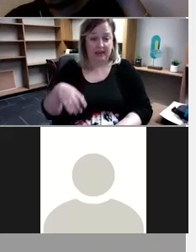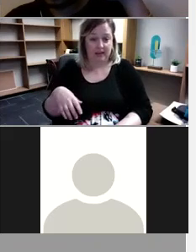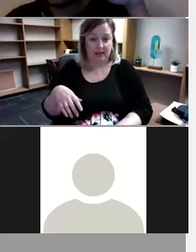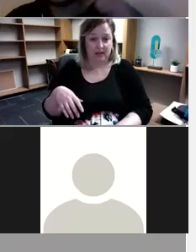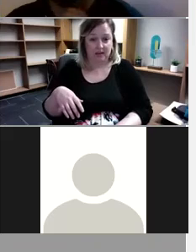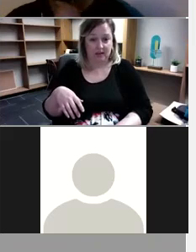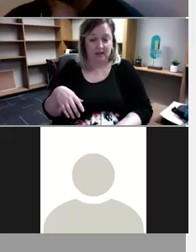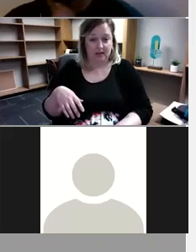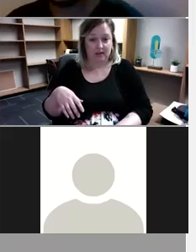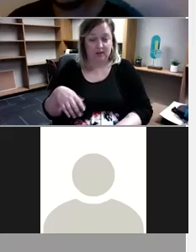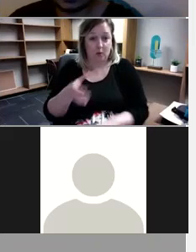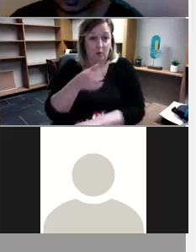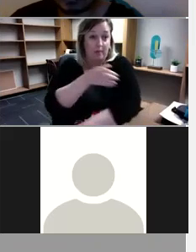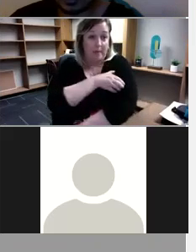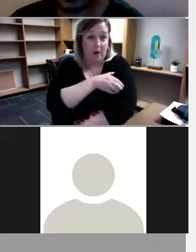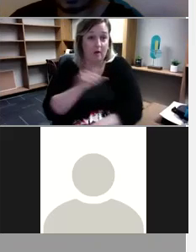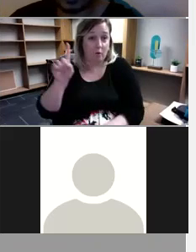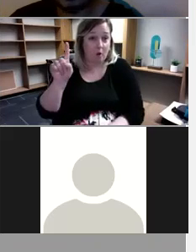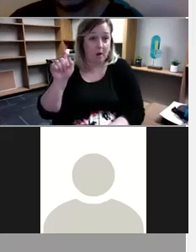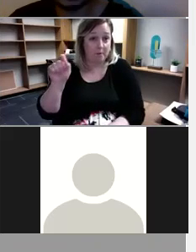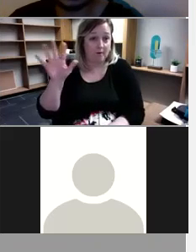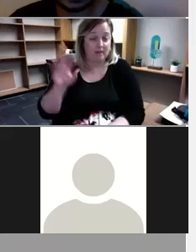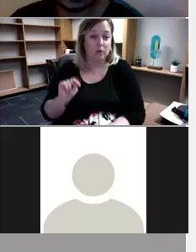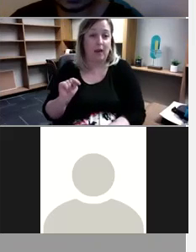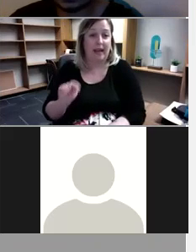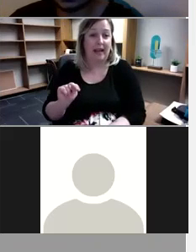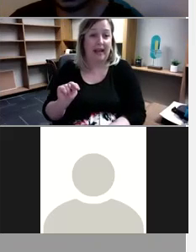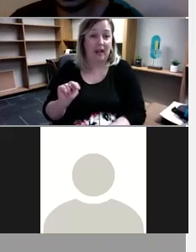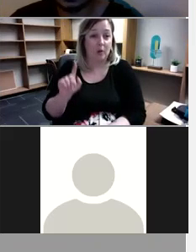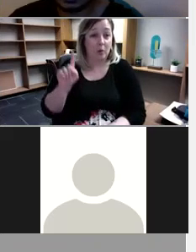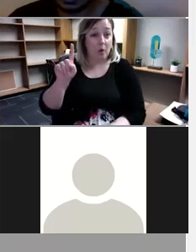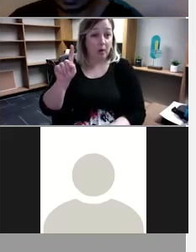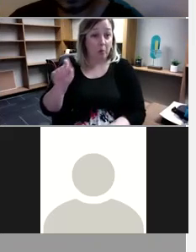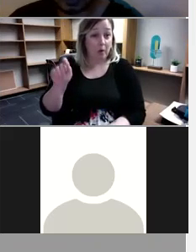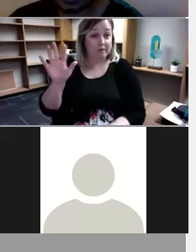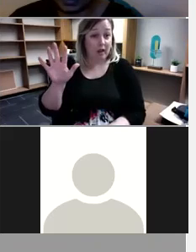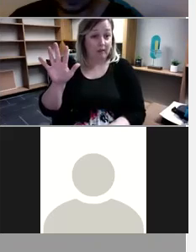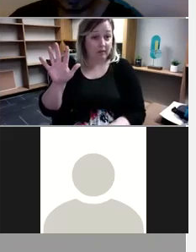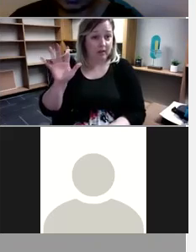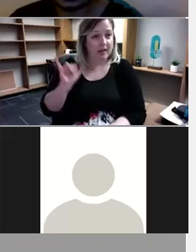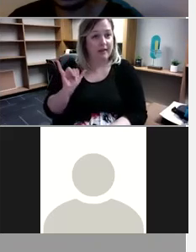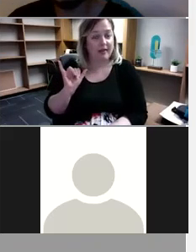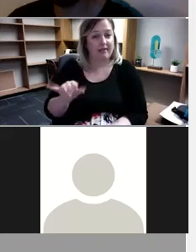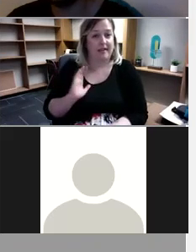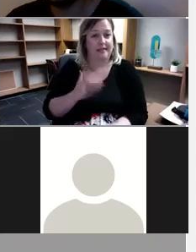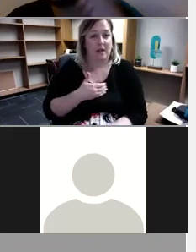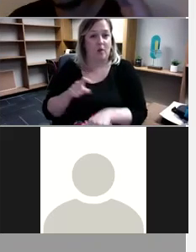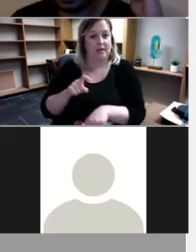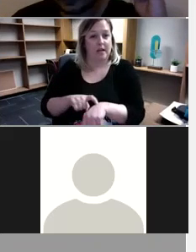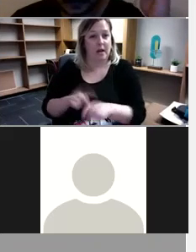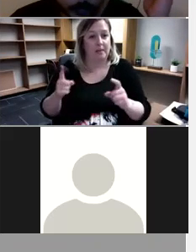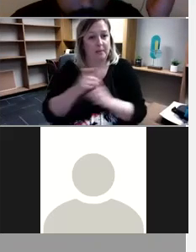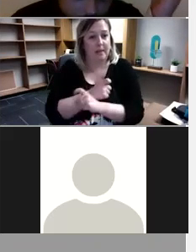1.5, right? So n raised to the power of 1.5, and that is essentially our time complexity